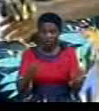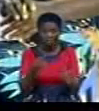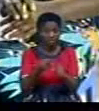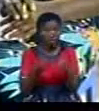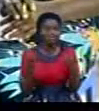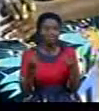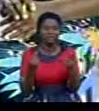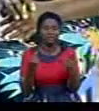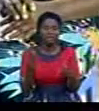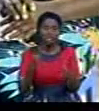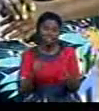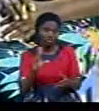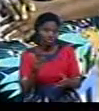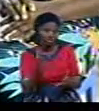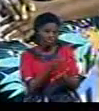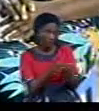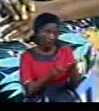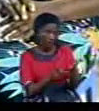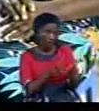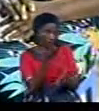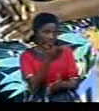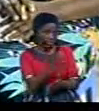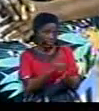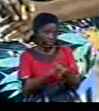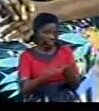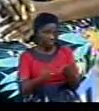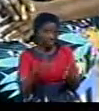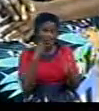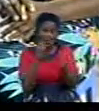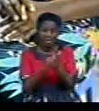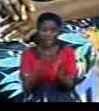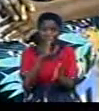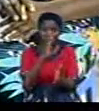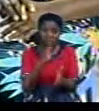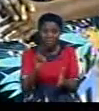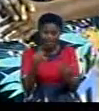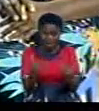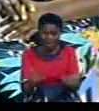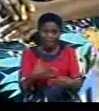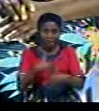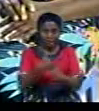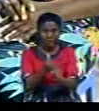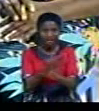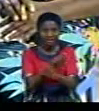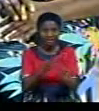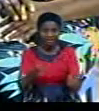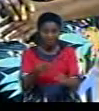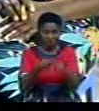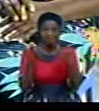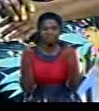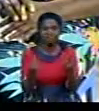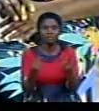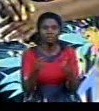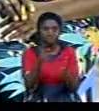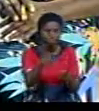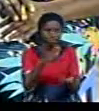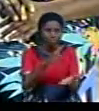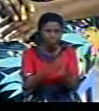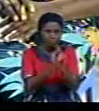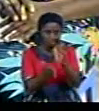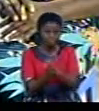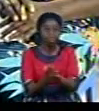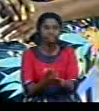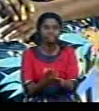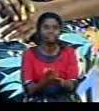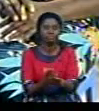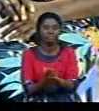part of the verse said being now made free from sin become you become there